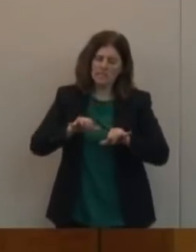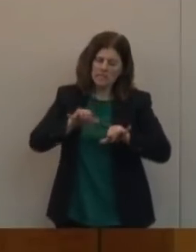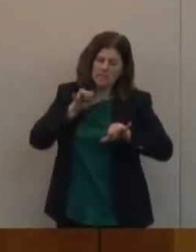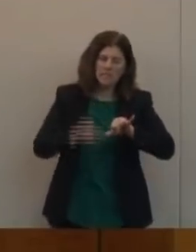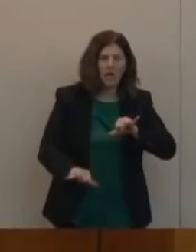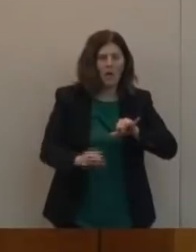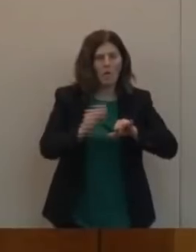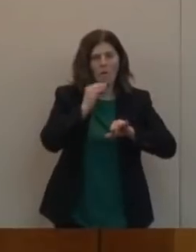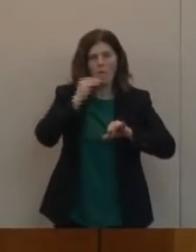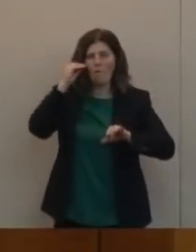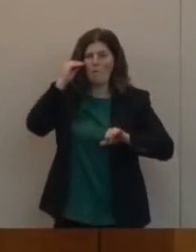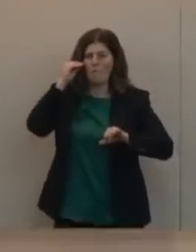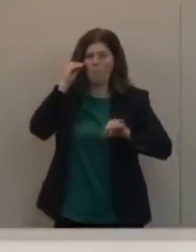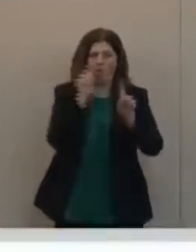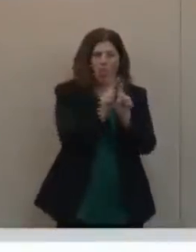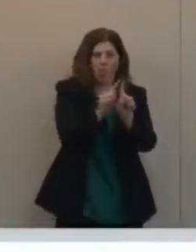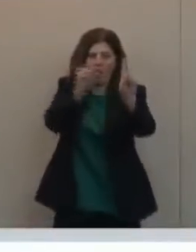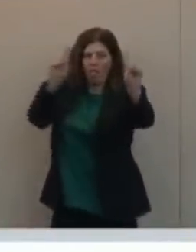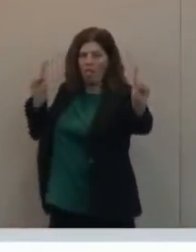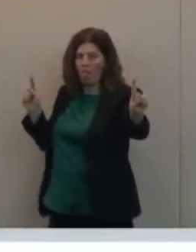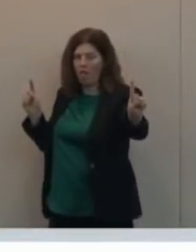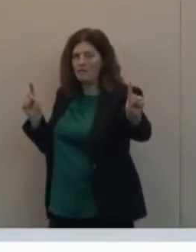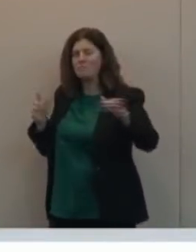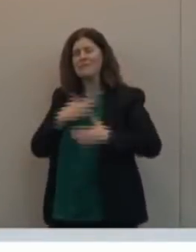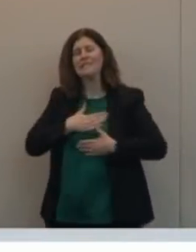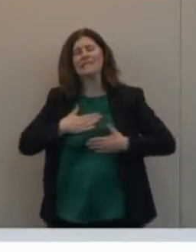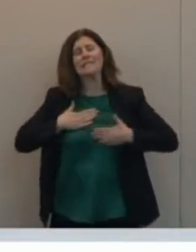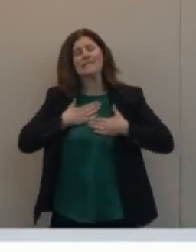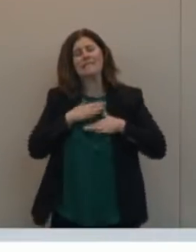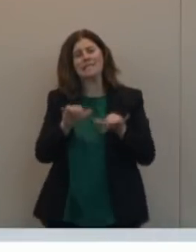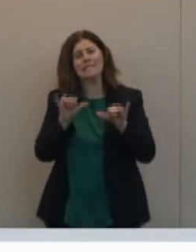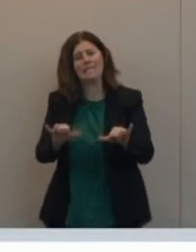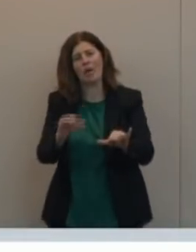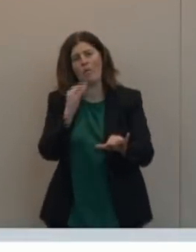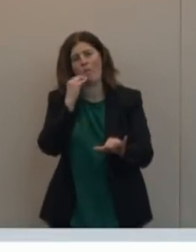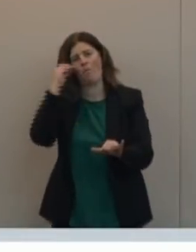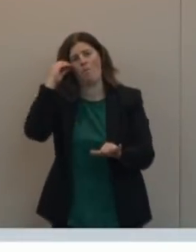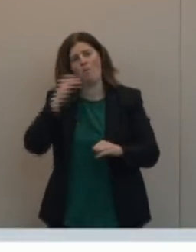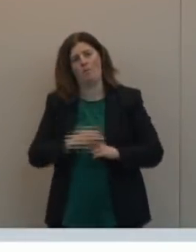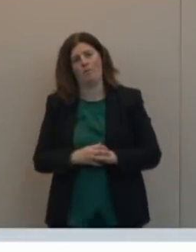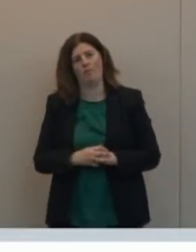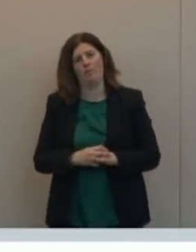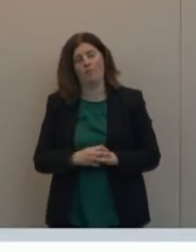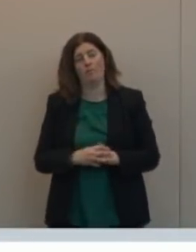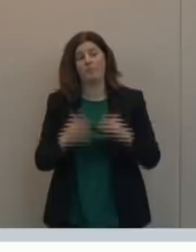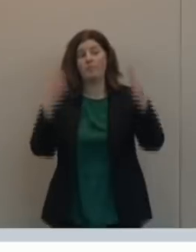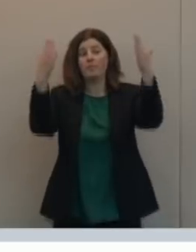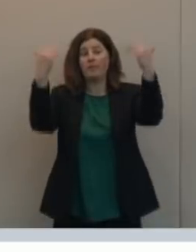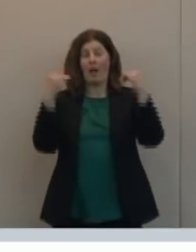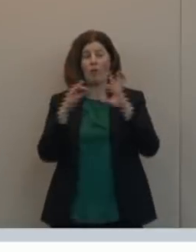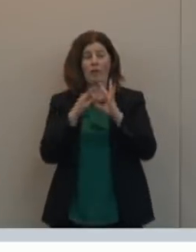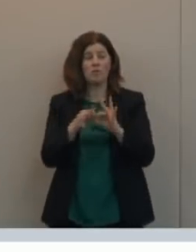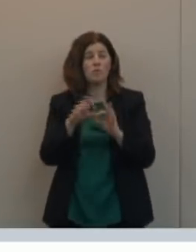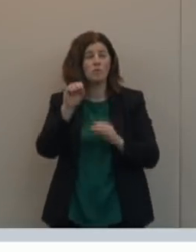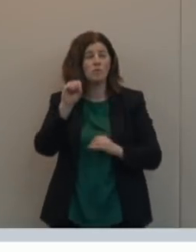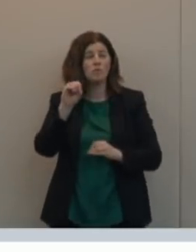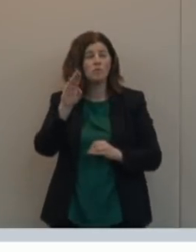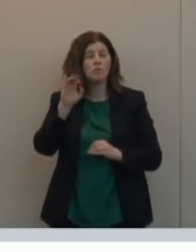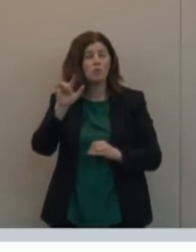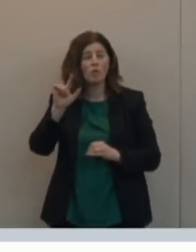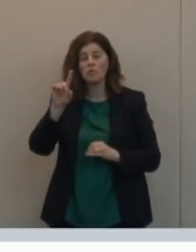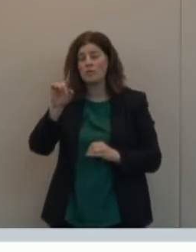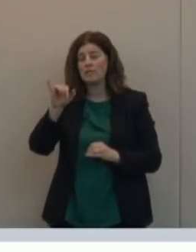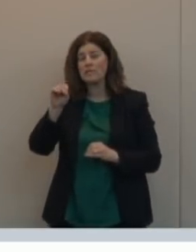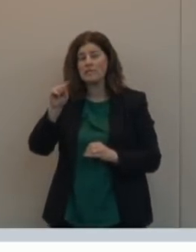stay at home. Please stay at home. And now on social distancing, I want to show you two charts.